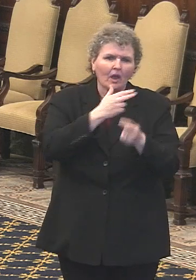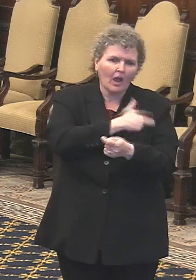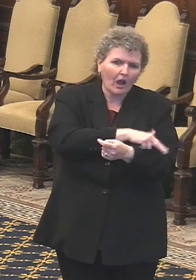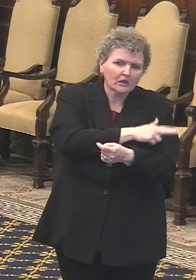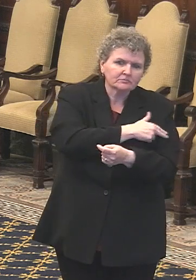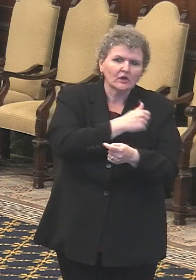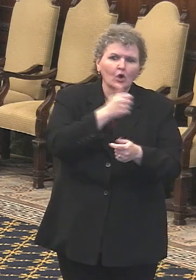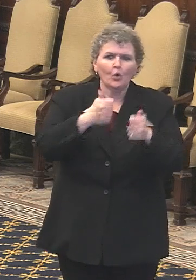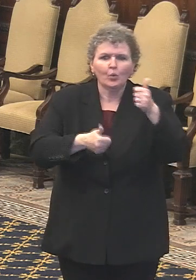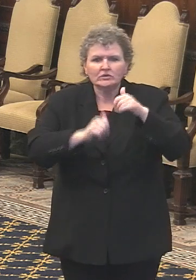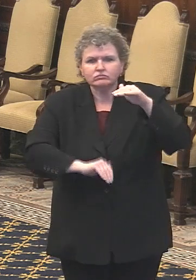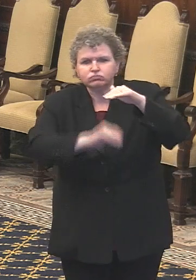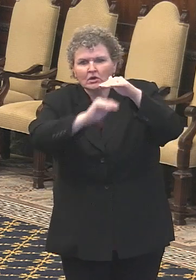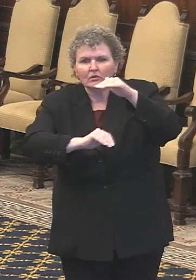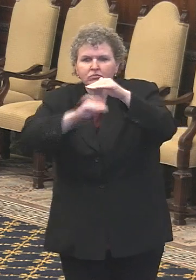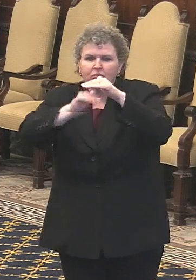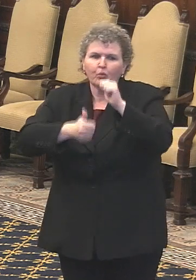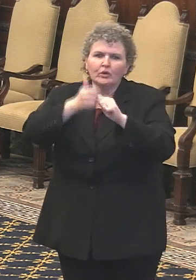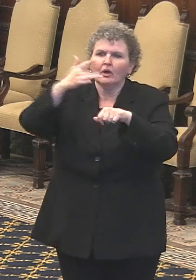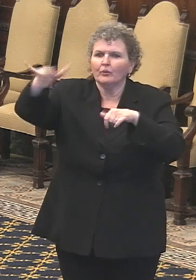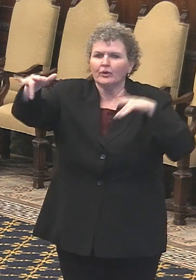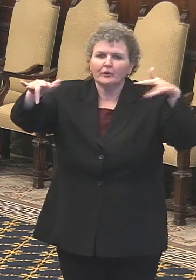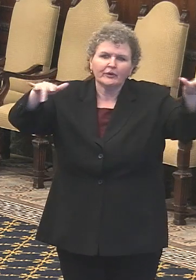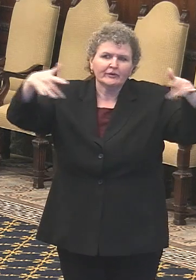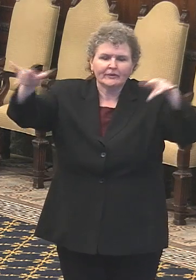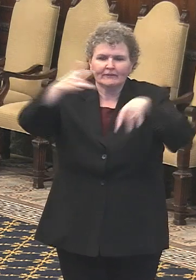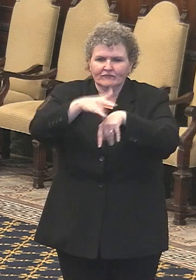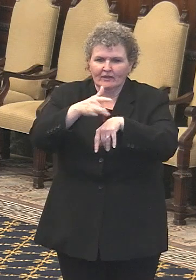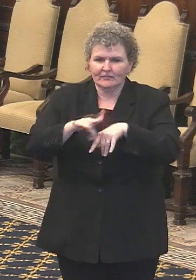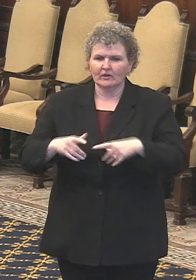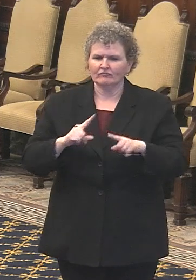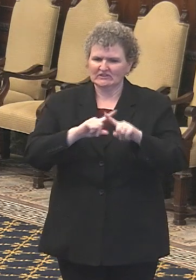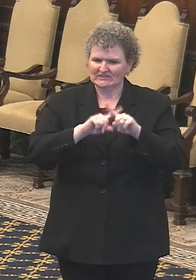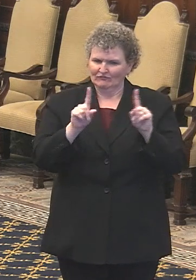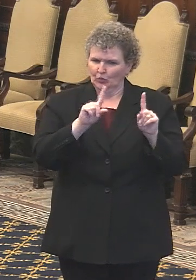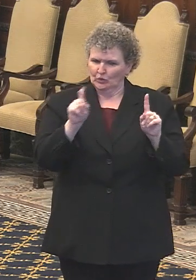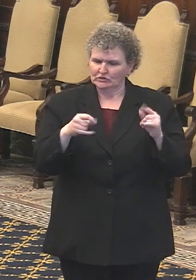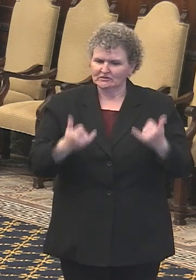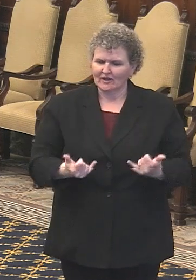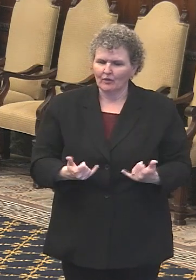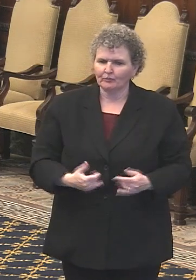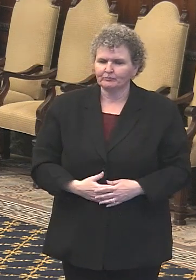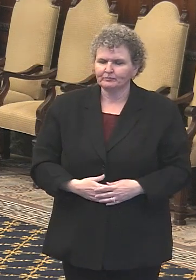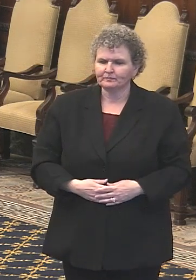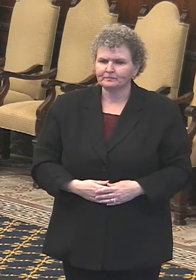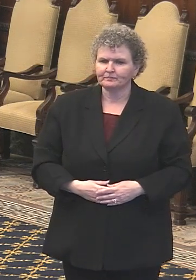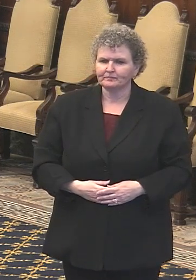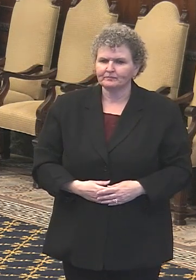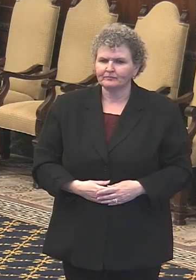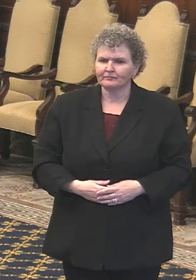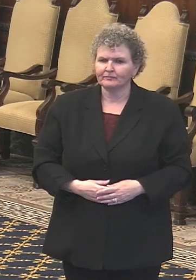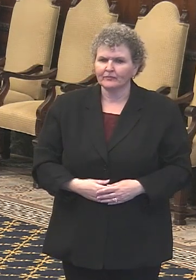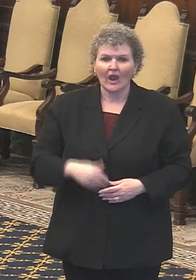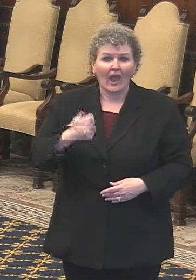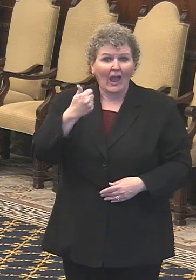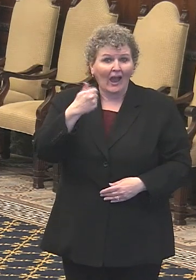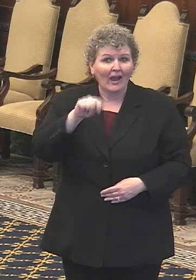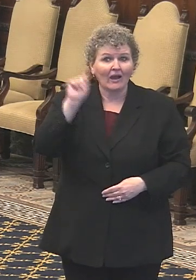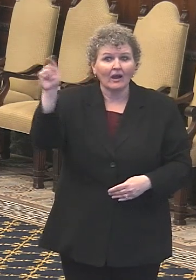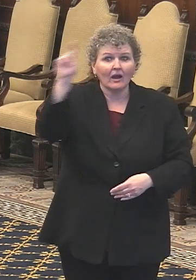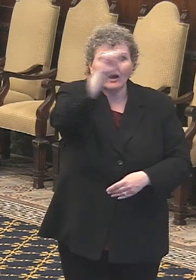or near capacity. A slightly different question than that is, to your knowledge, have any hospitals yet